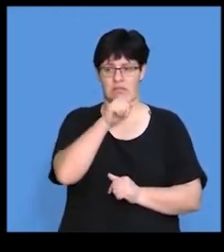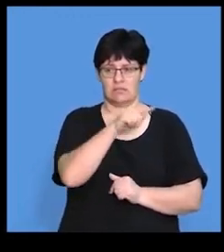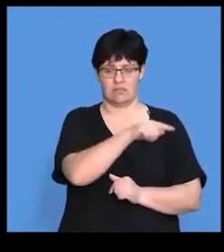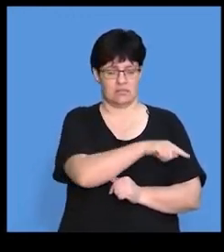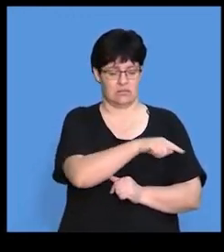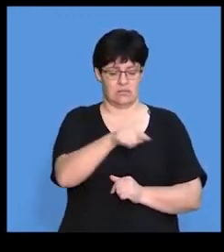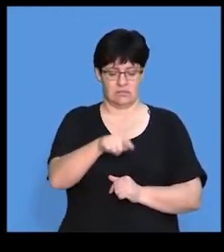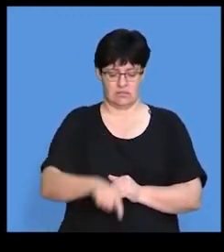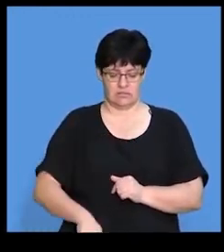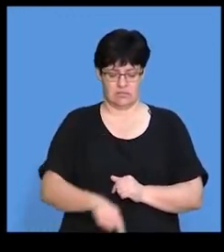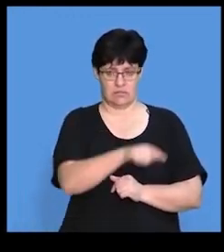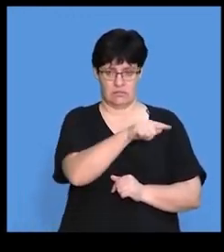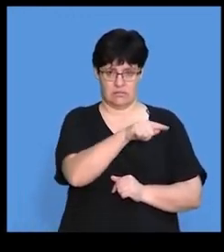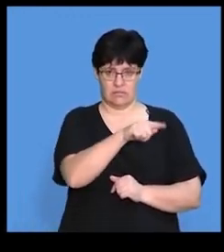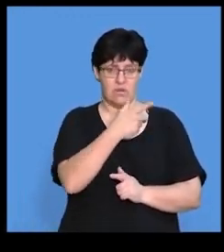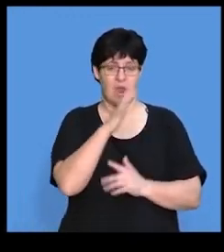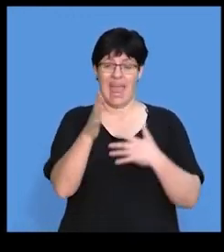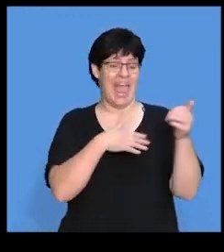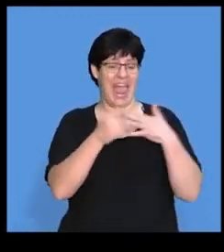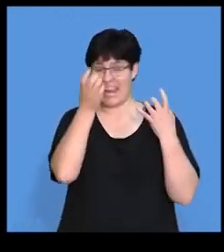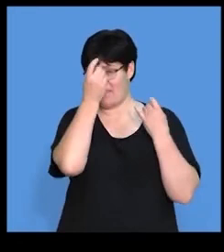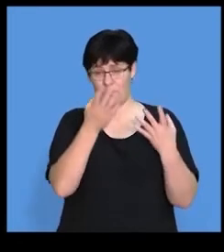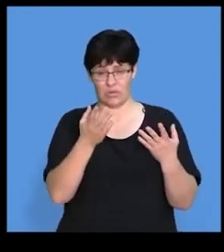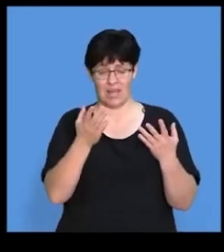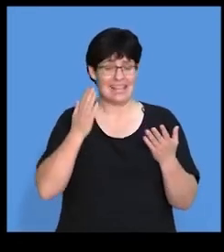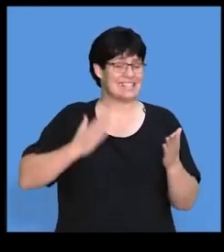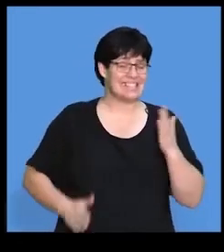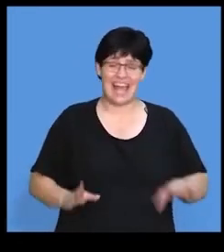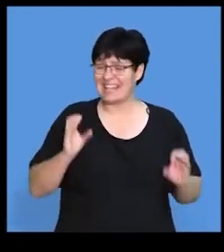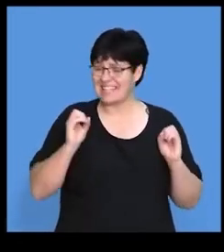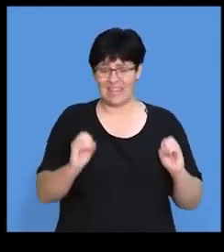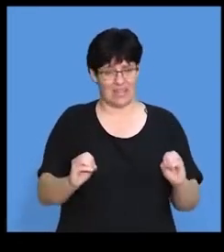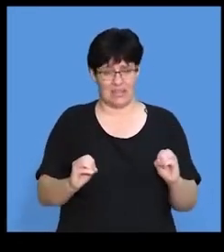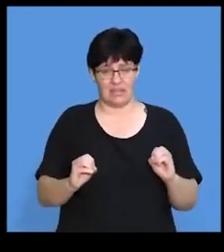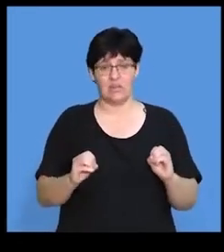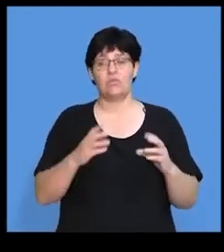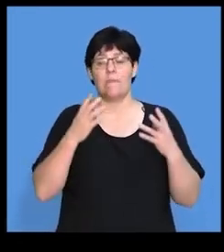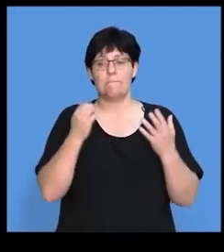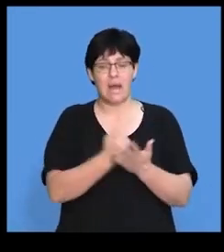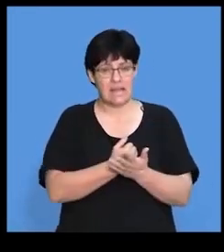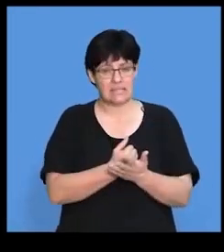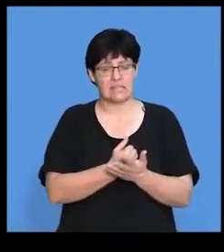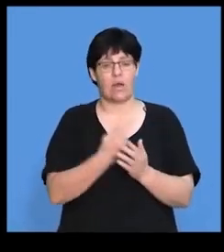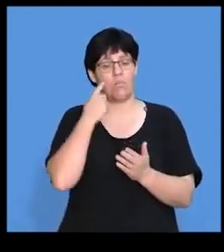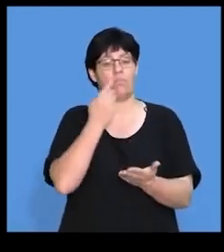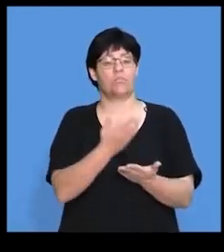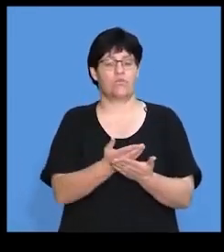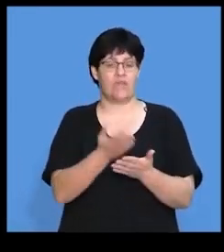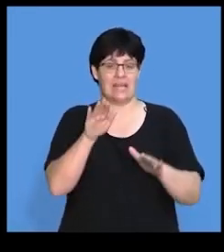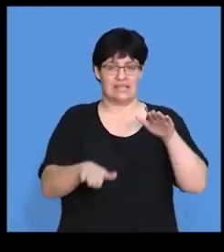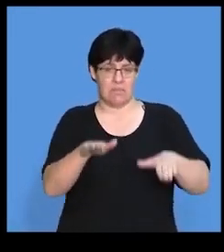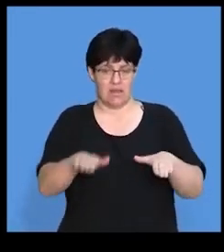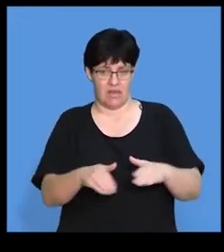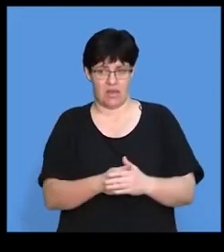this triangle over here. So we don't have any information about the sides of these triangles, so we're going to have to prove